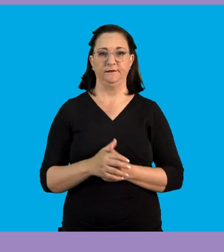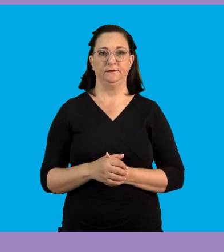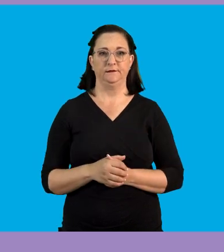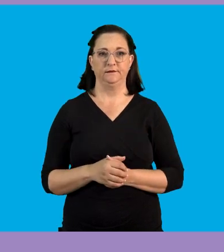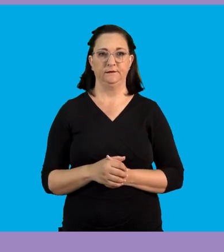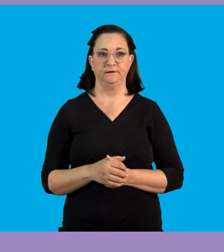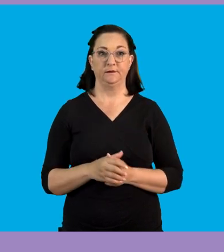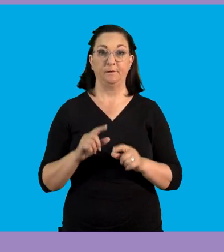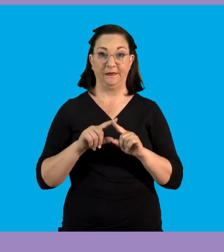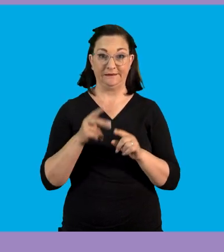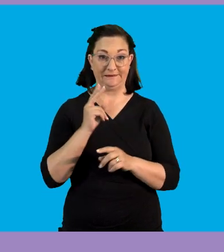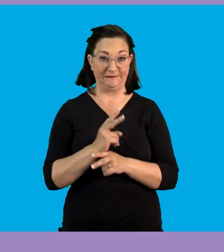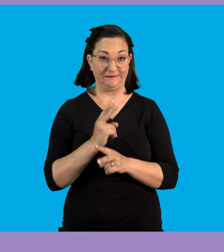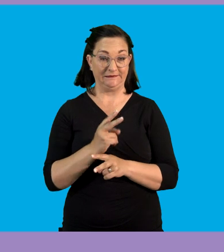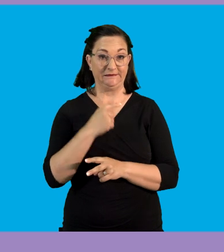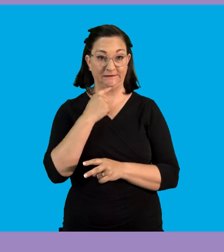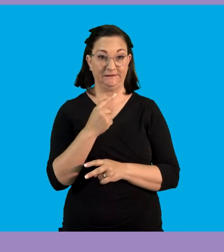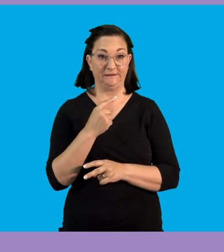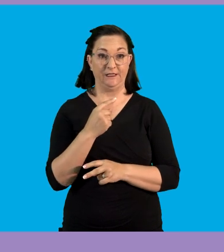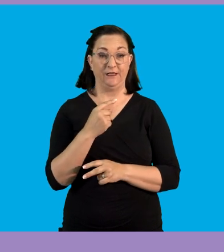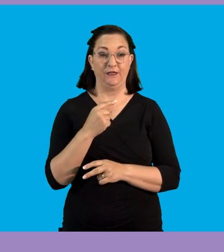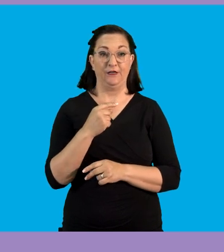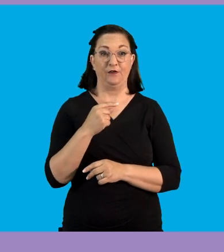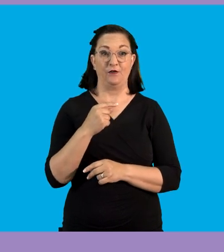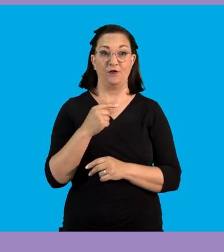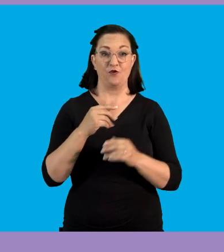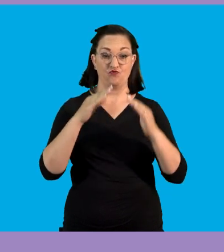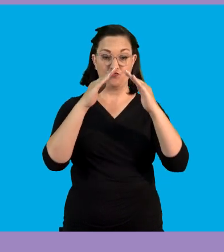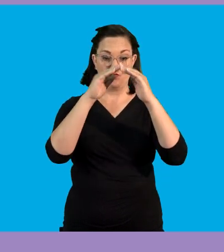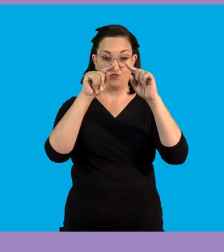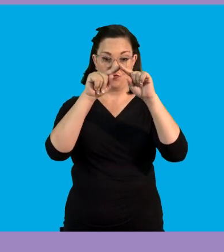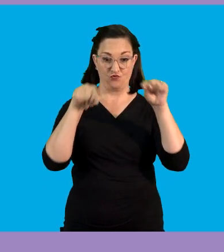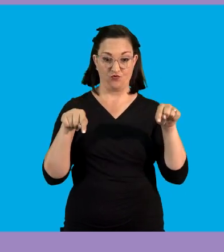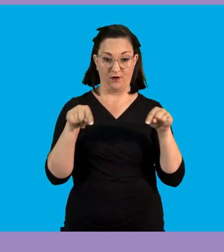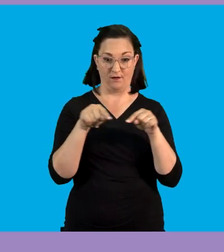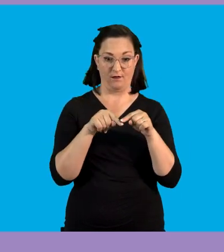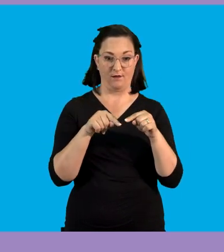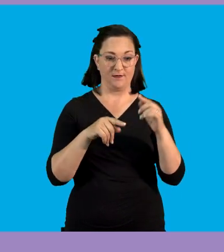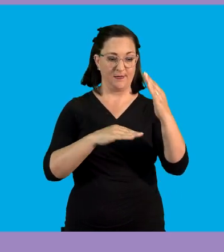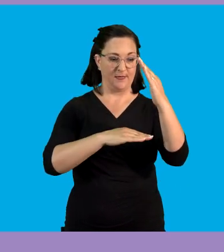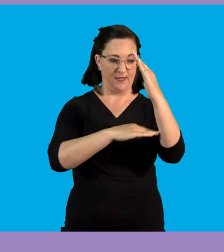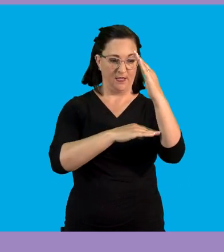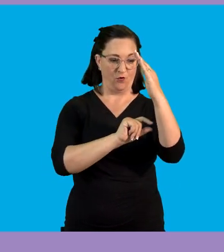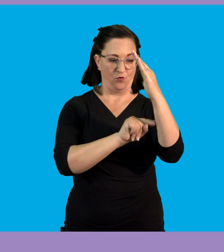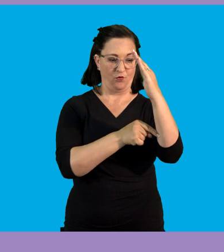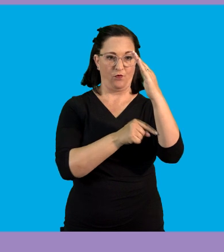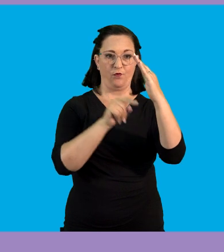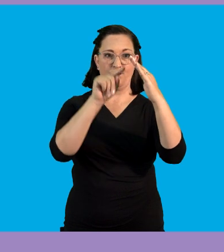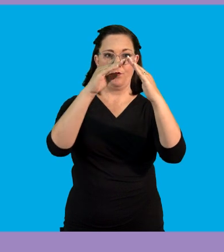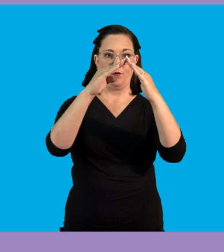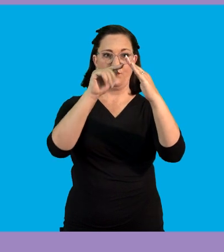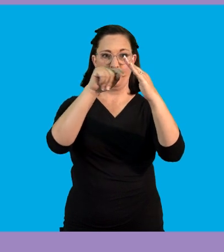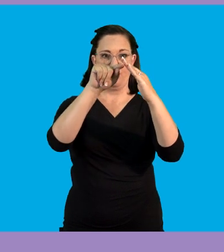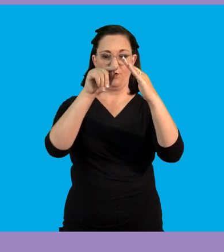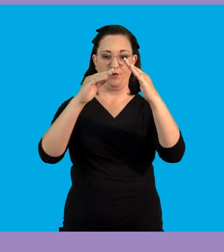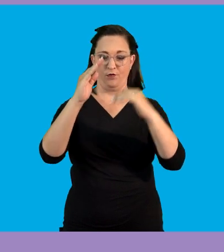at the next one. And again, what we understand about an equilateral triangle is that therefore all the angles are equal